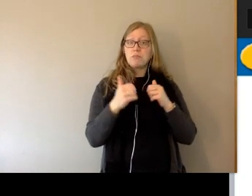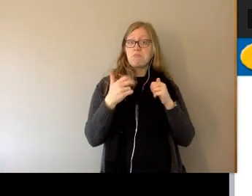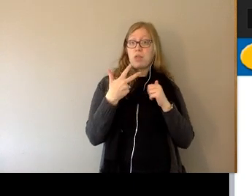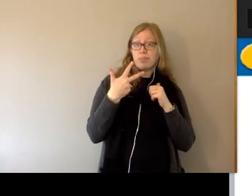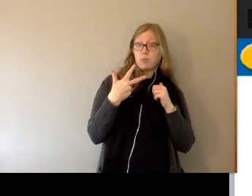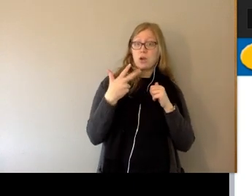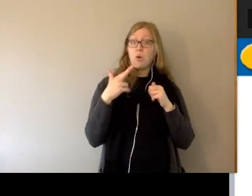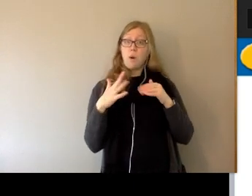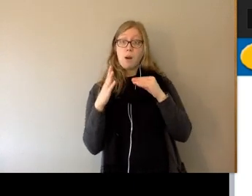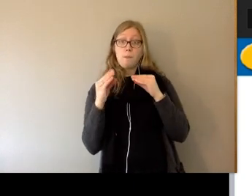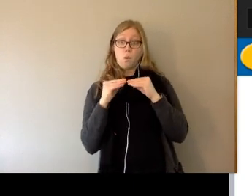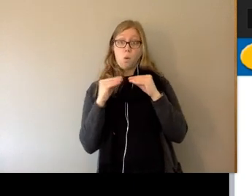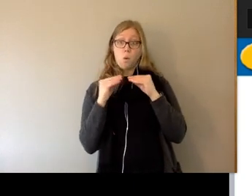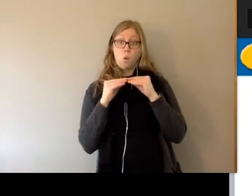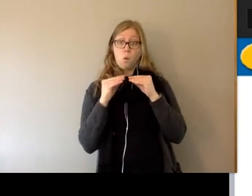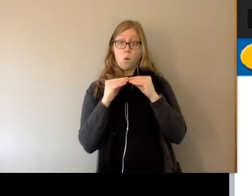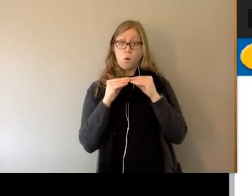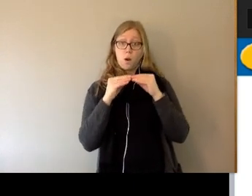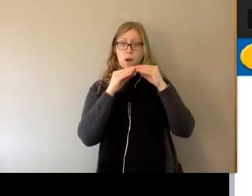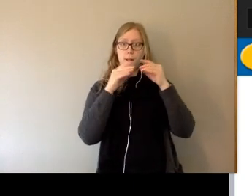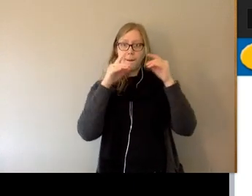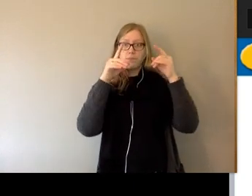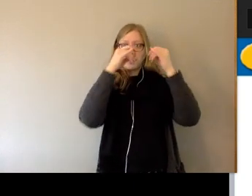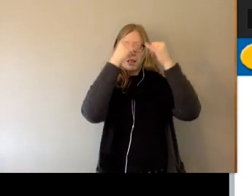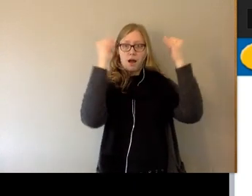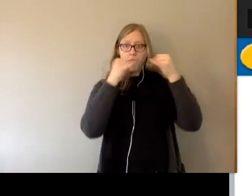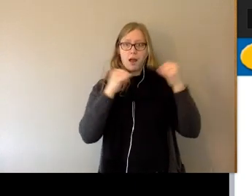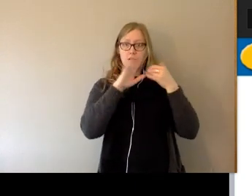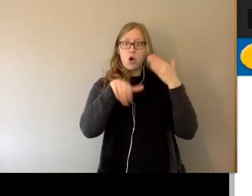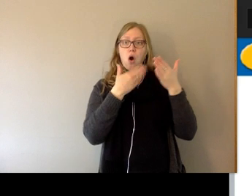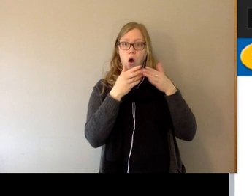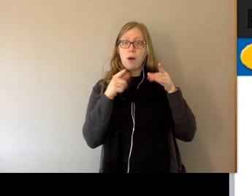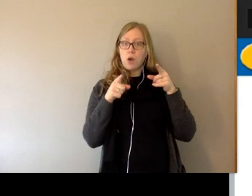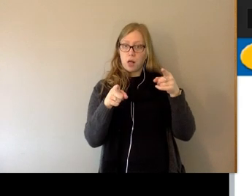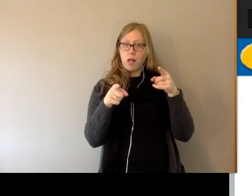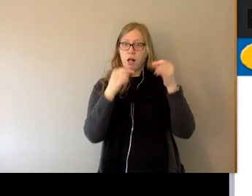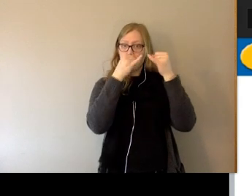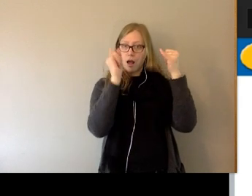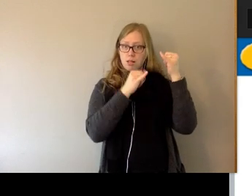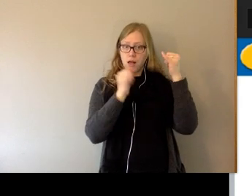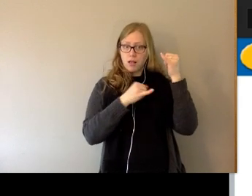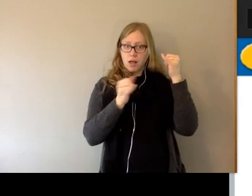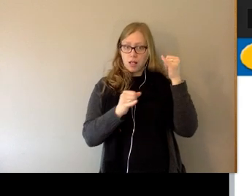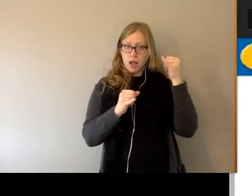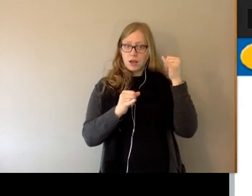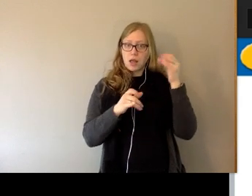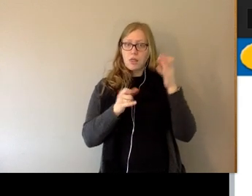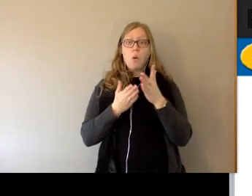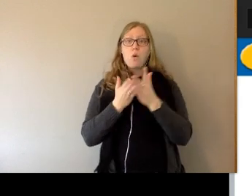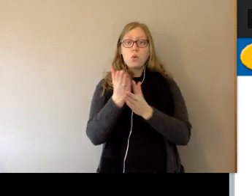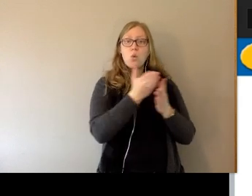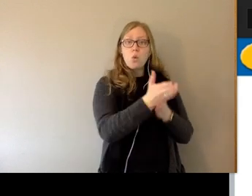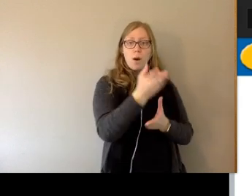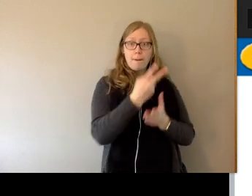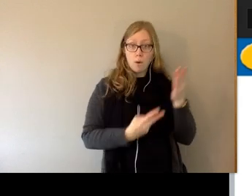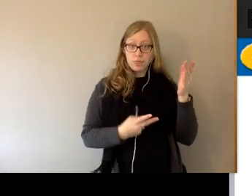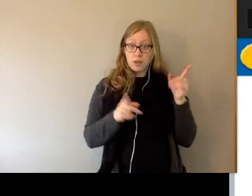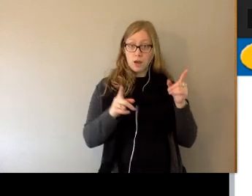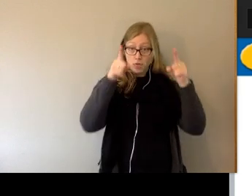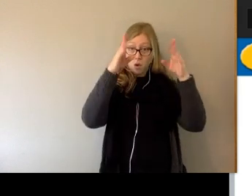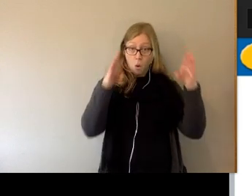to each other, cutting these lines here. And what it says is that if these lines are parallel, then